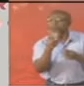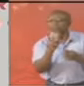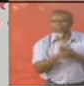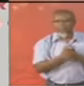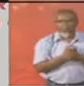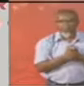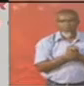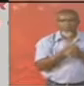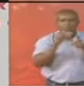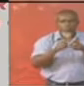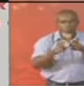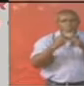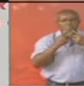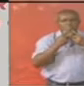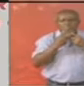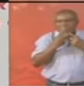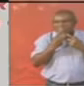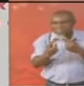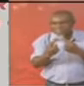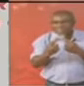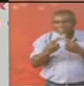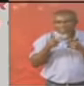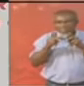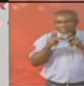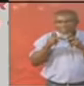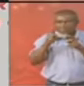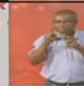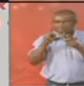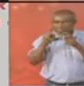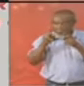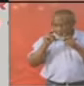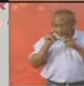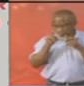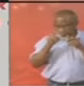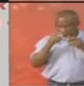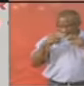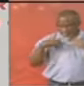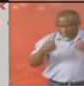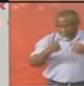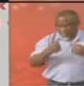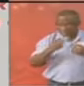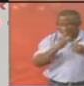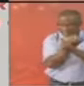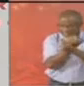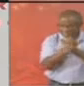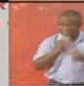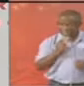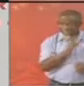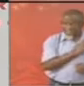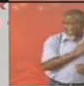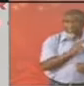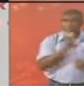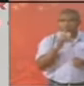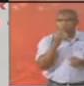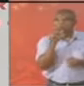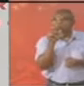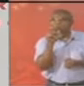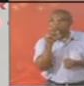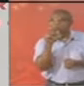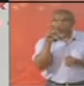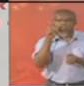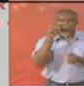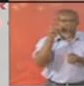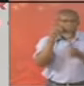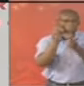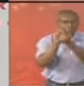public health personnel who are doing the contact tracing. It helps not only to identify whom you may have exposed, but it also